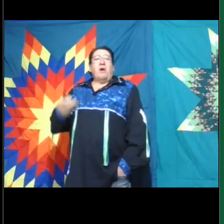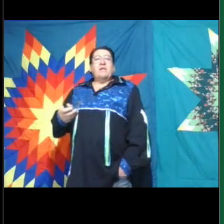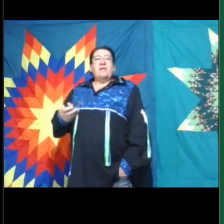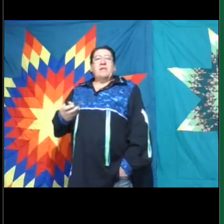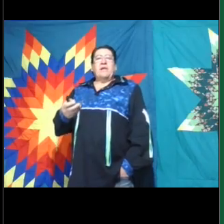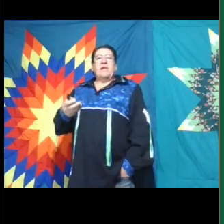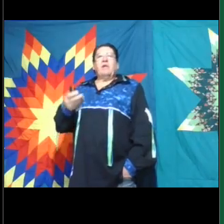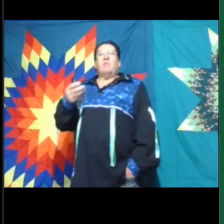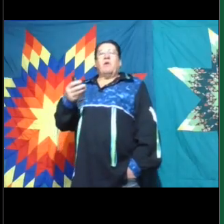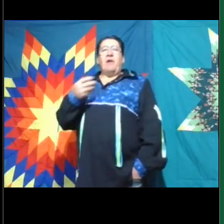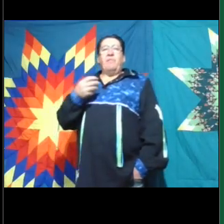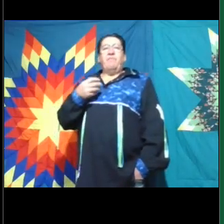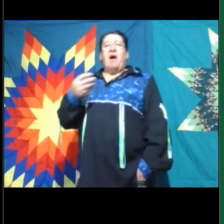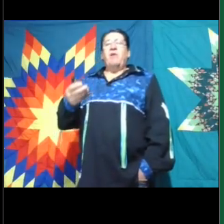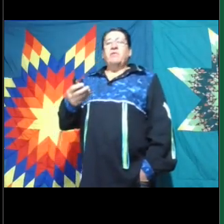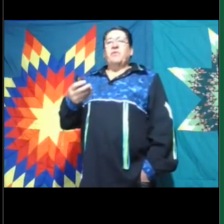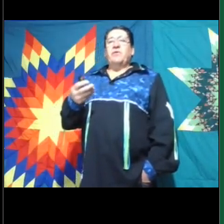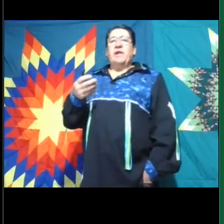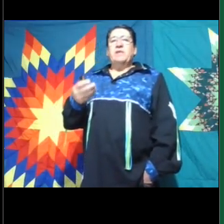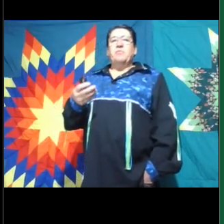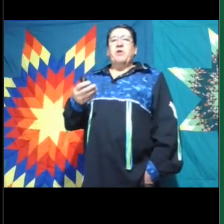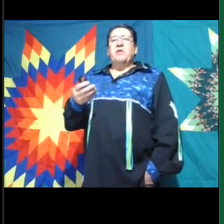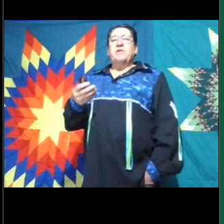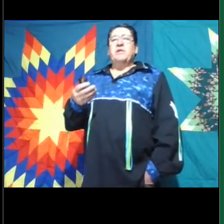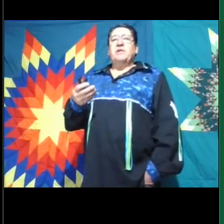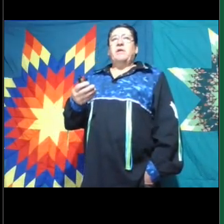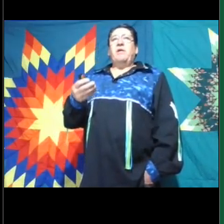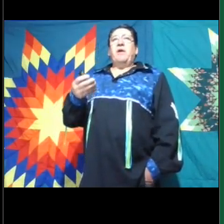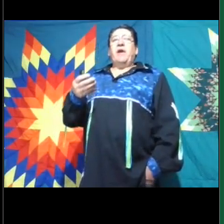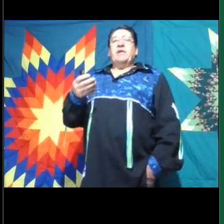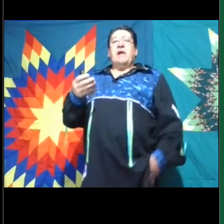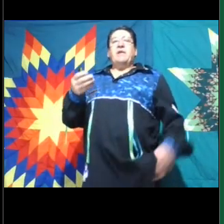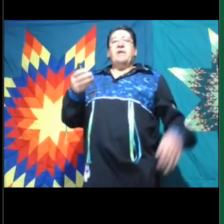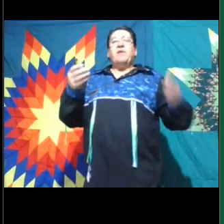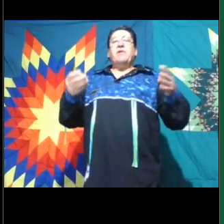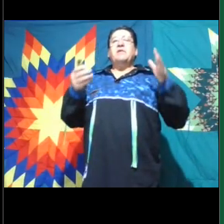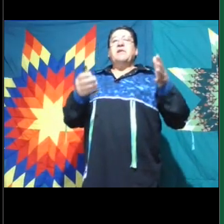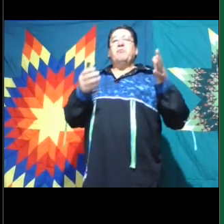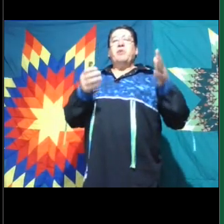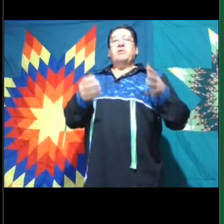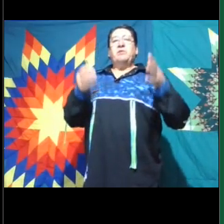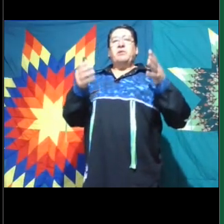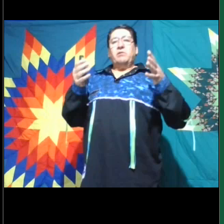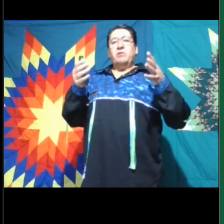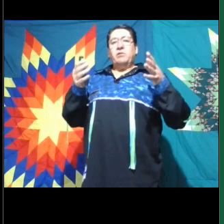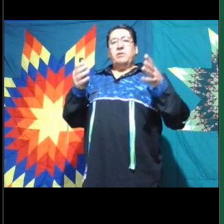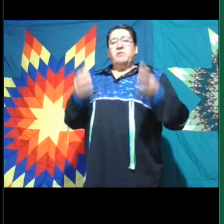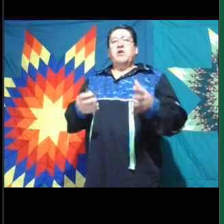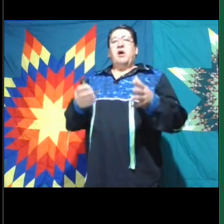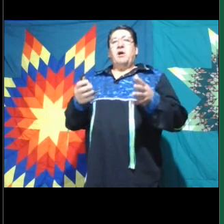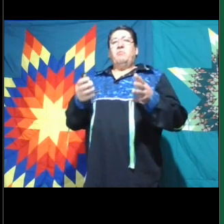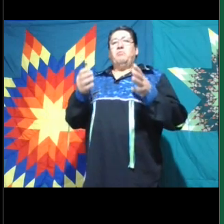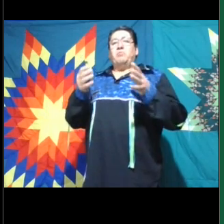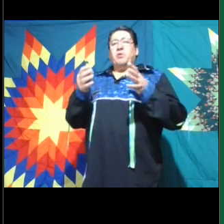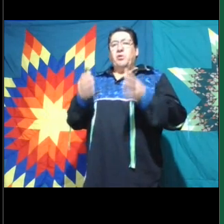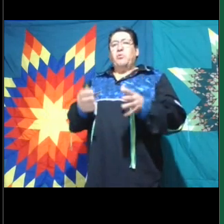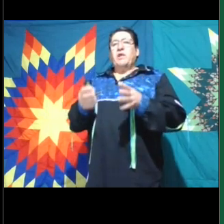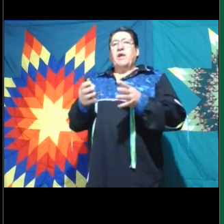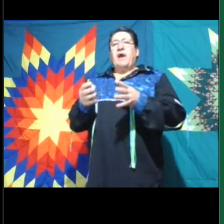But honestly, what I found through that experience is that they're there just to build their